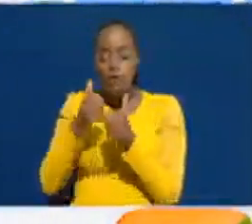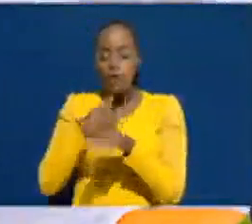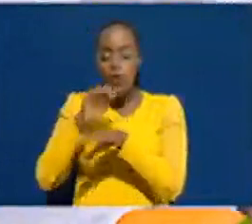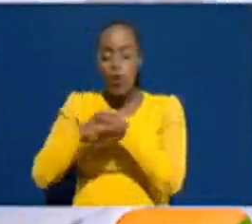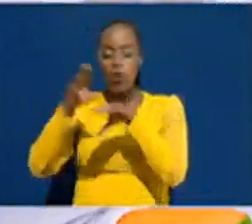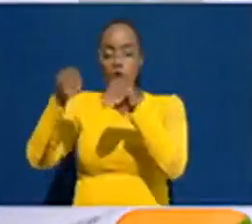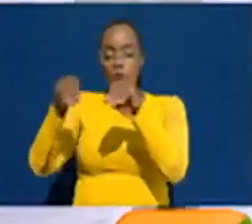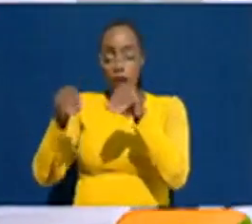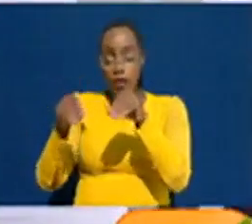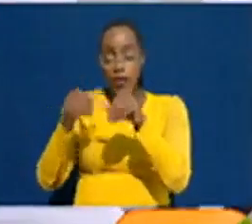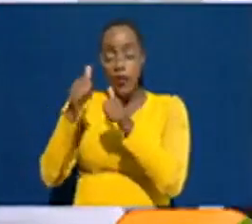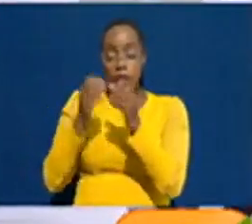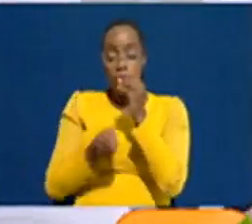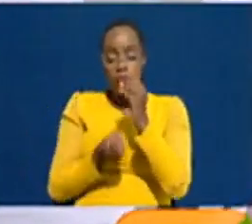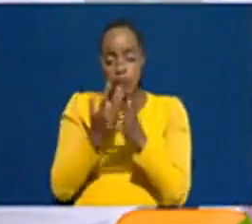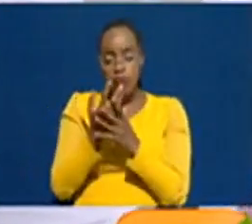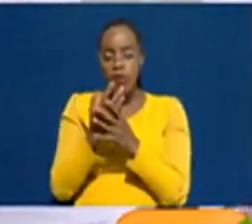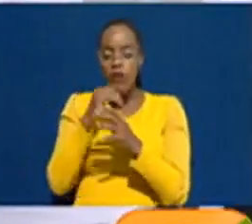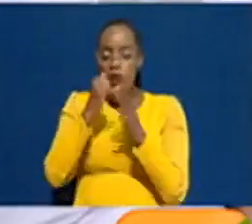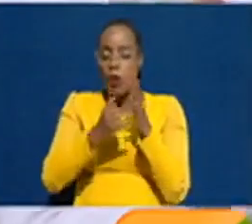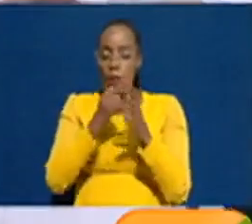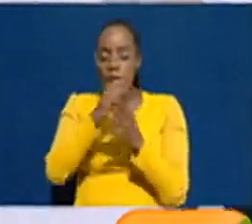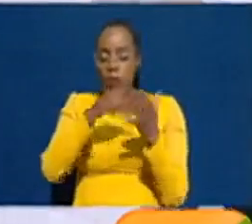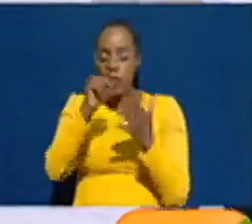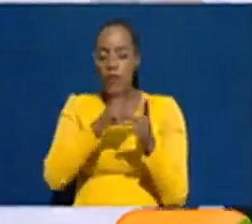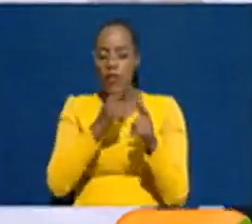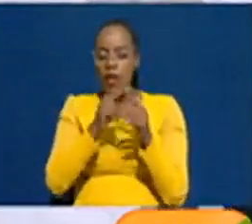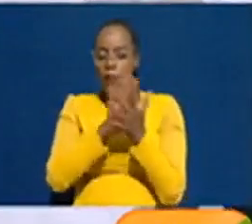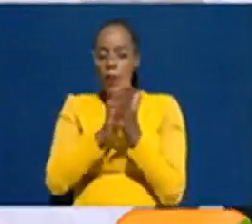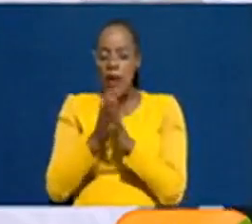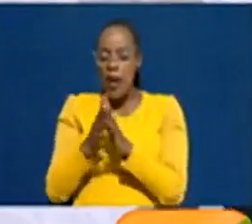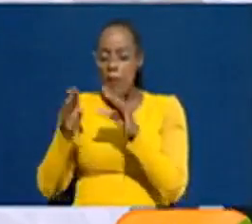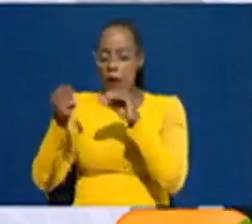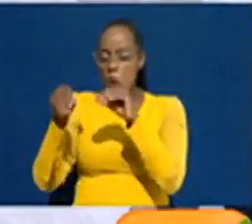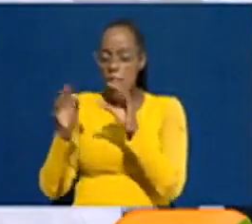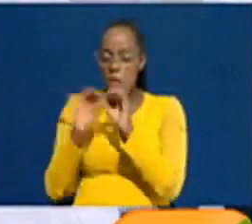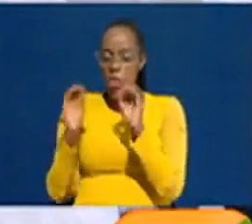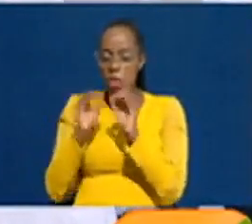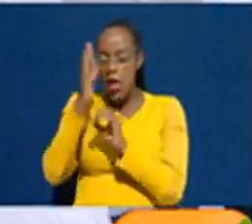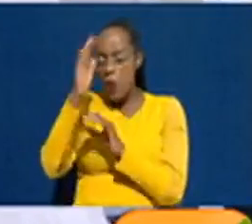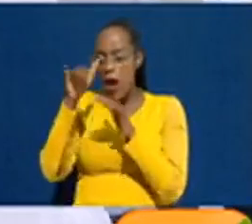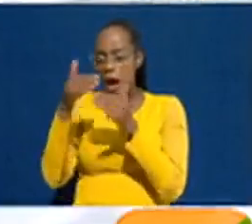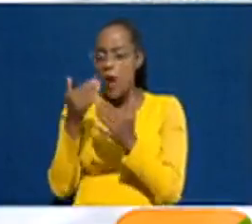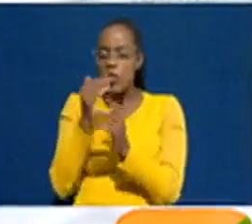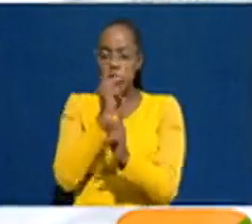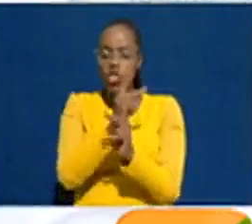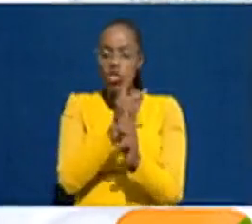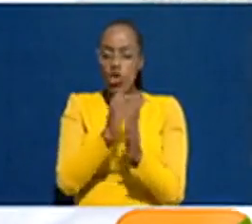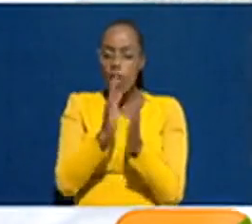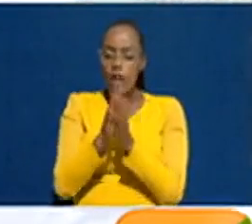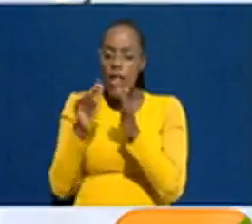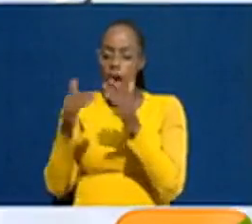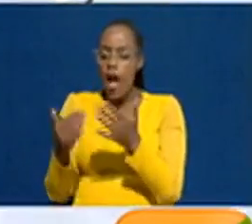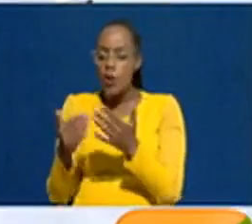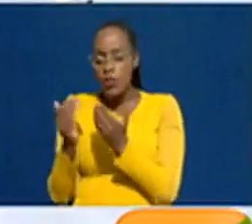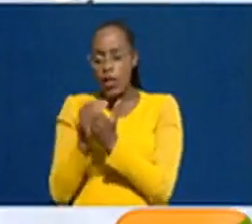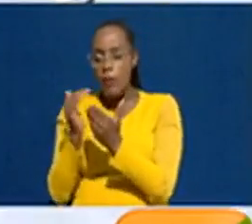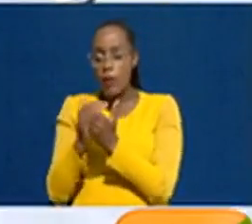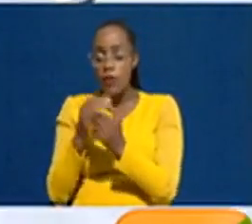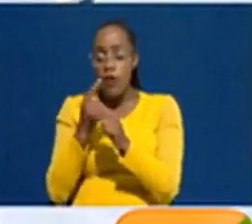quality product which was manufactured correctly becomes a substandard product just because of the handling and the storage. According to the World